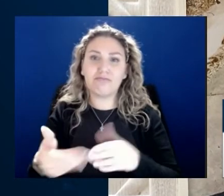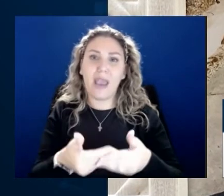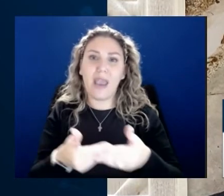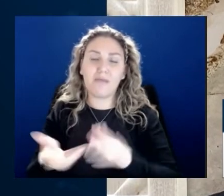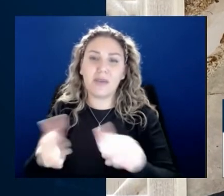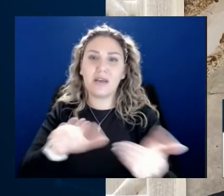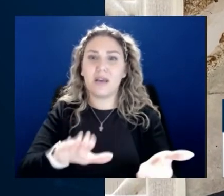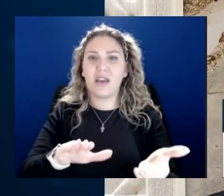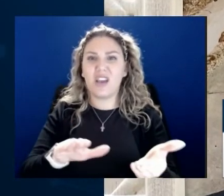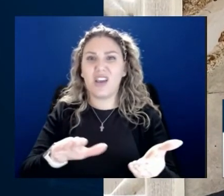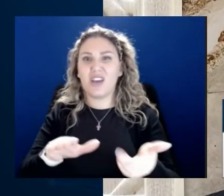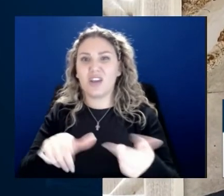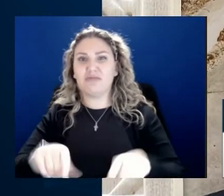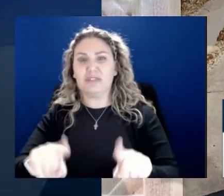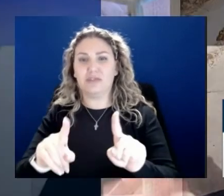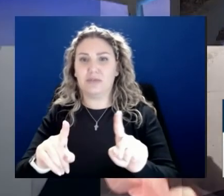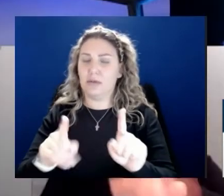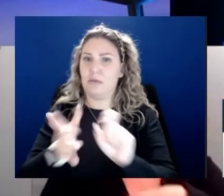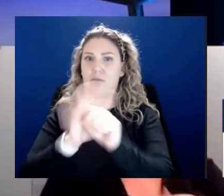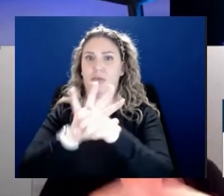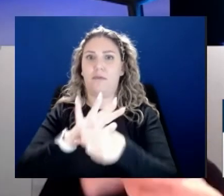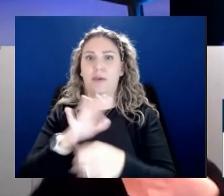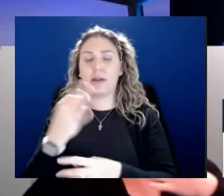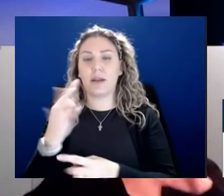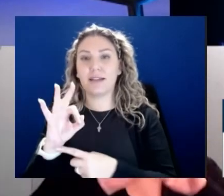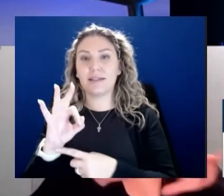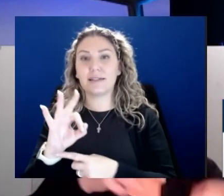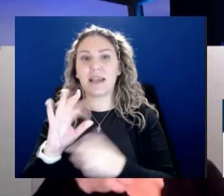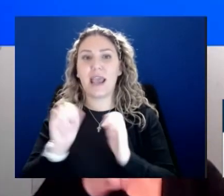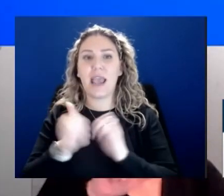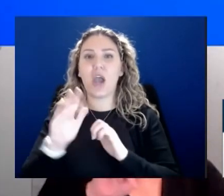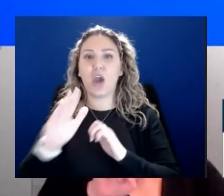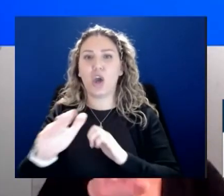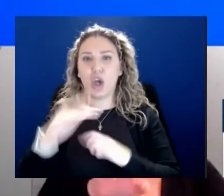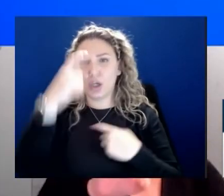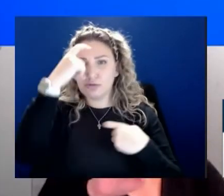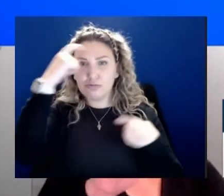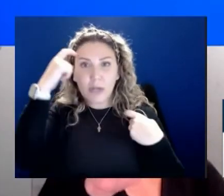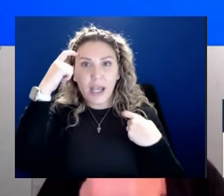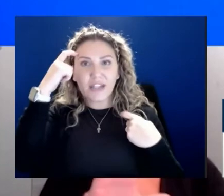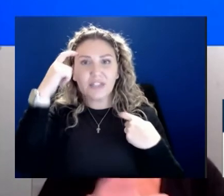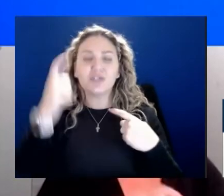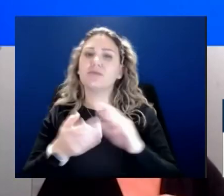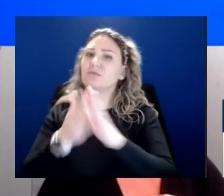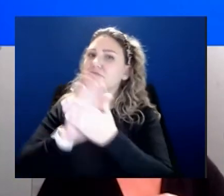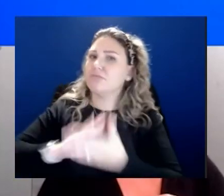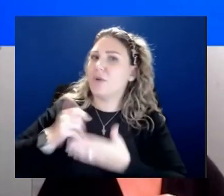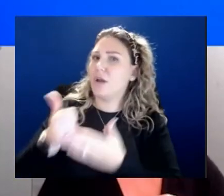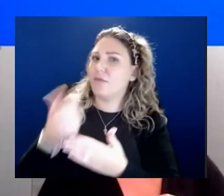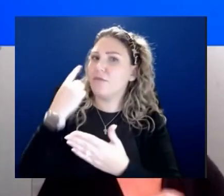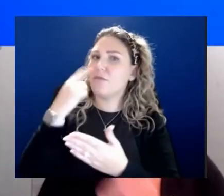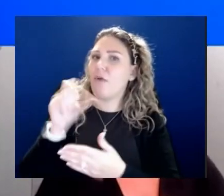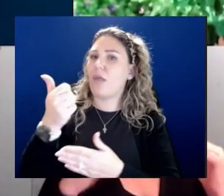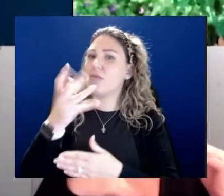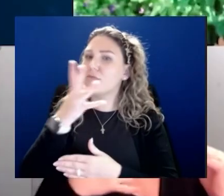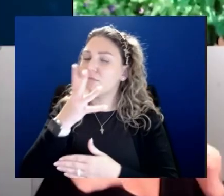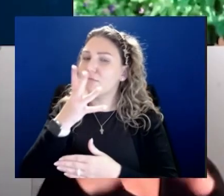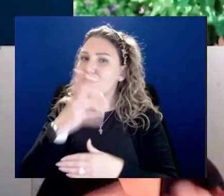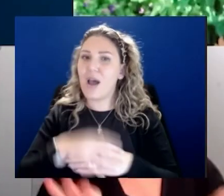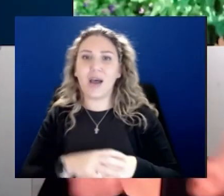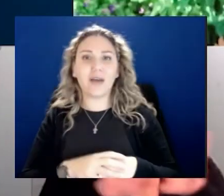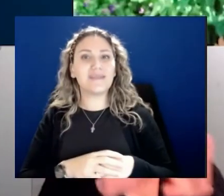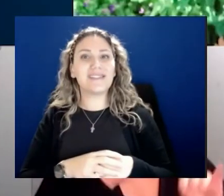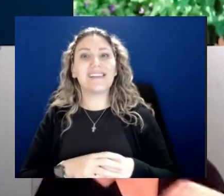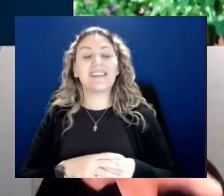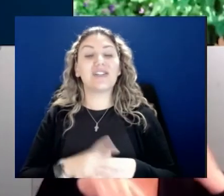tragedy into a way to help other new moms. That's Tuesday on our Encore presentation. We'll see you back here, though, live on Wednesday at 8